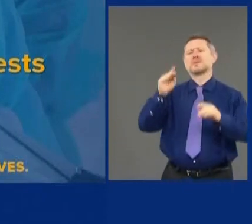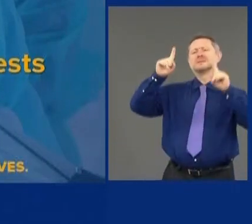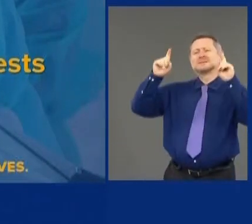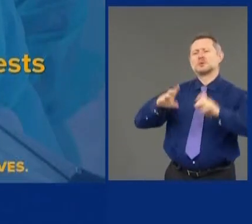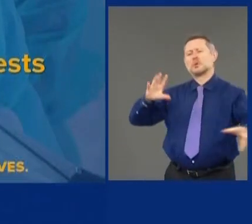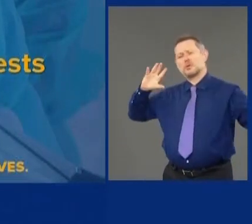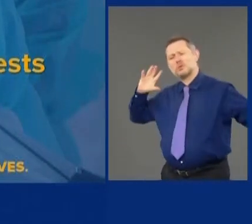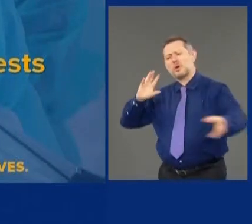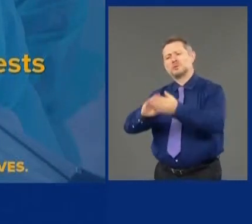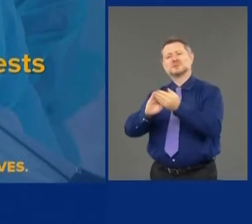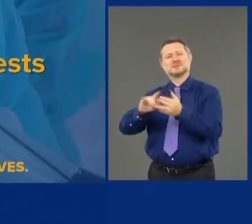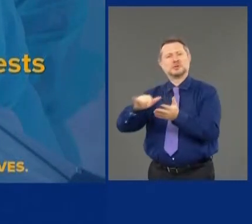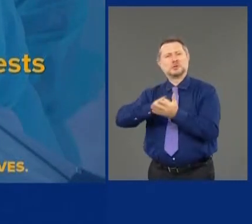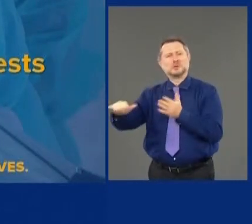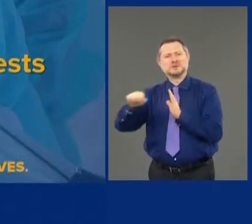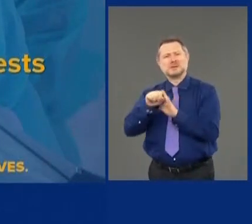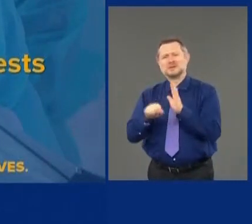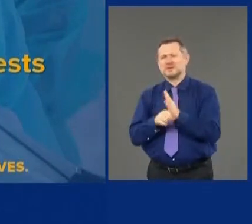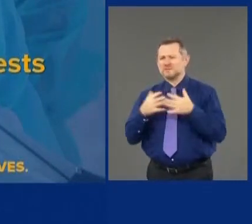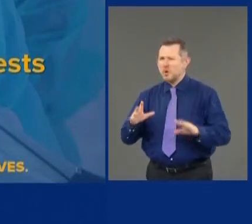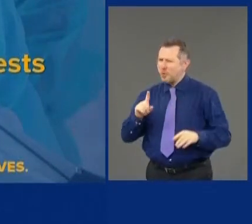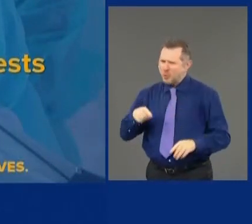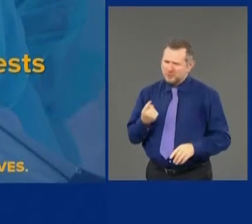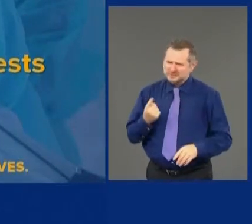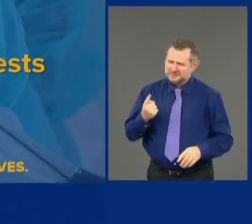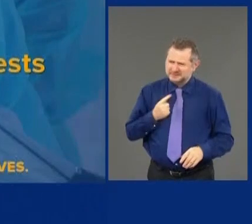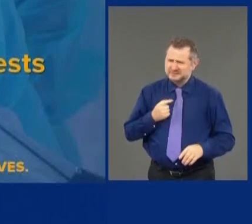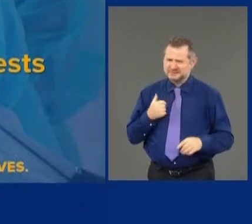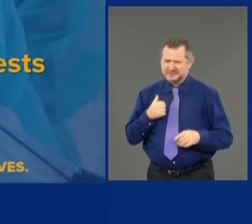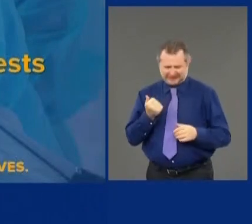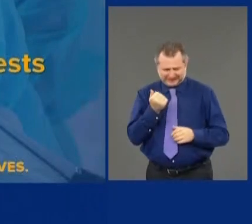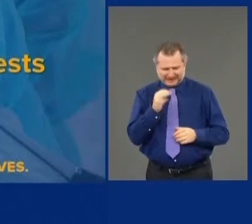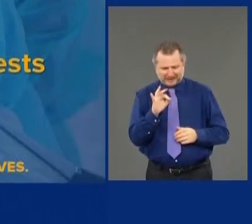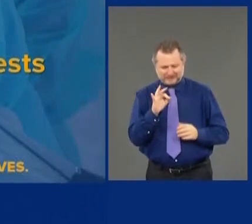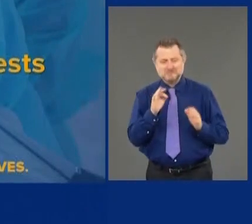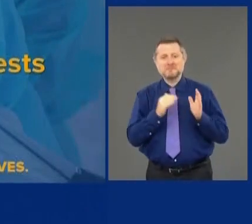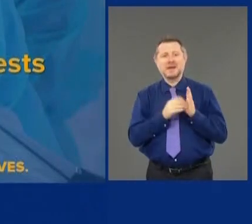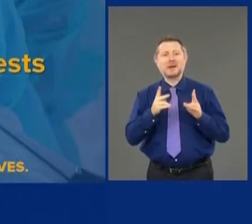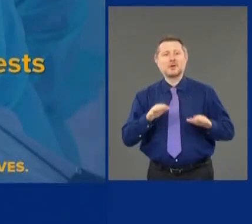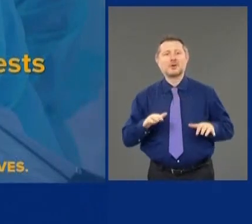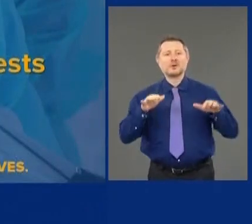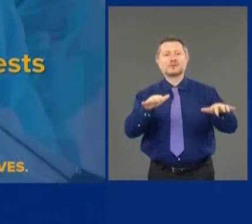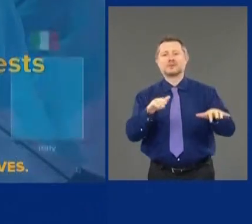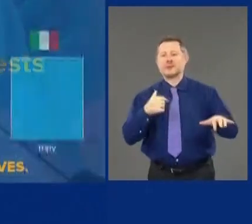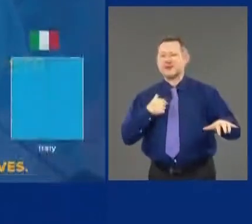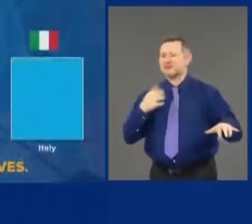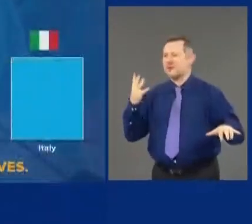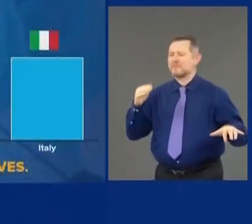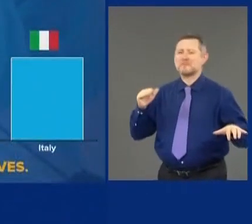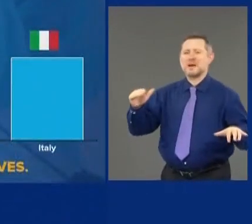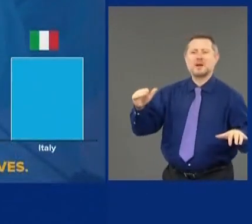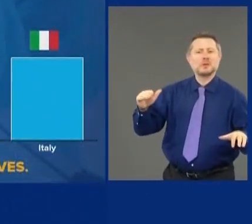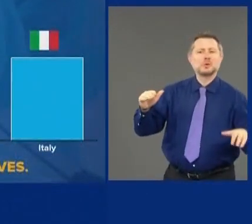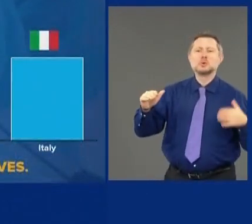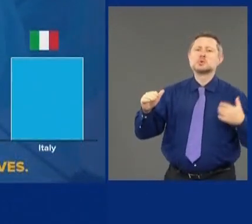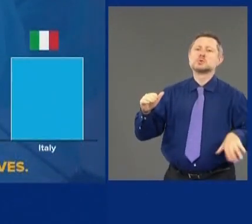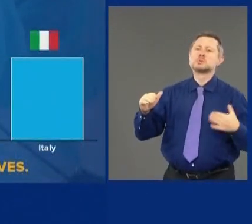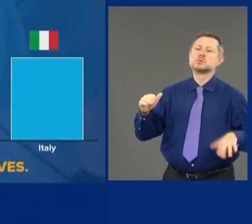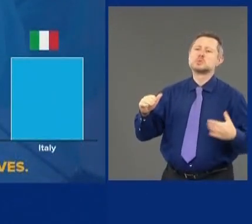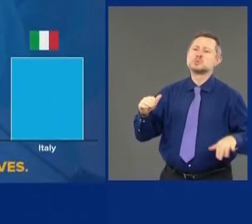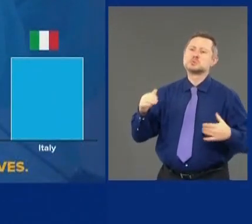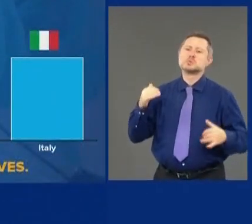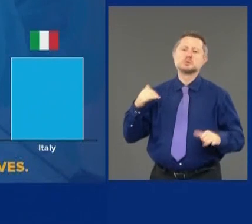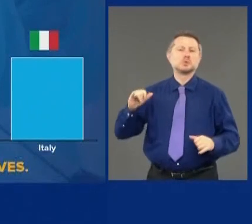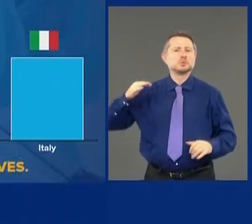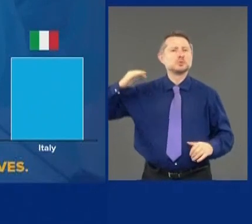19 million people in New York. So it is an extraordinary number of tests. And that's what's been guiding